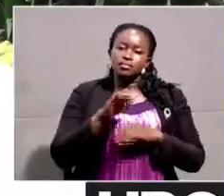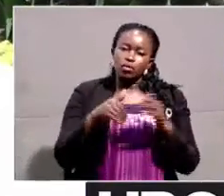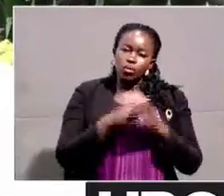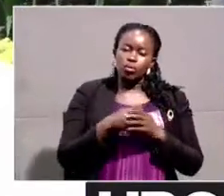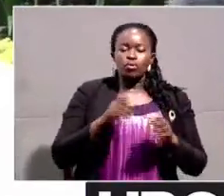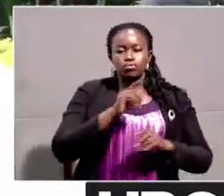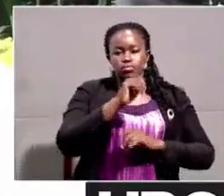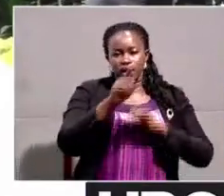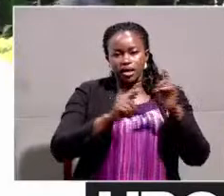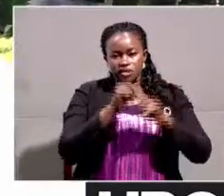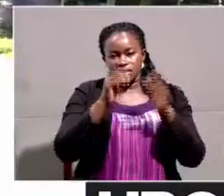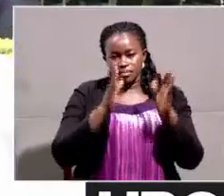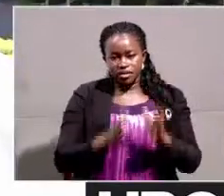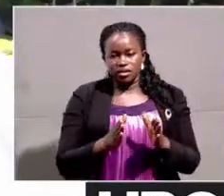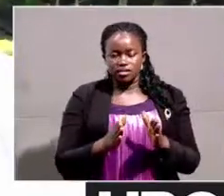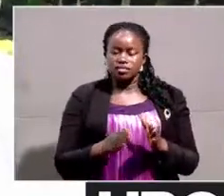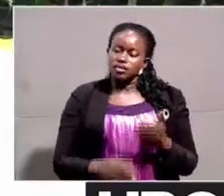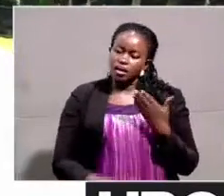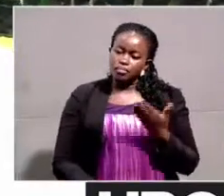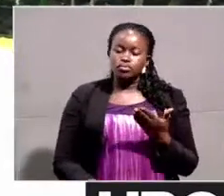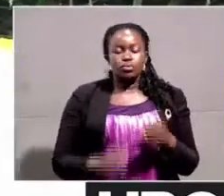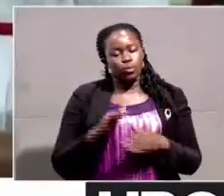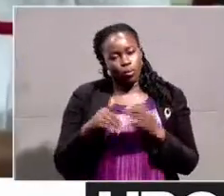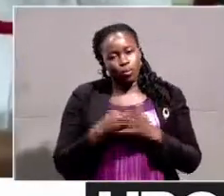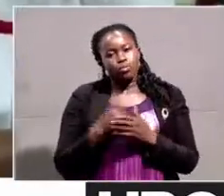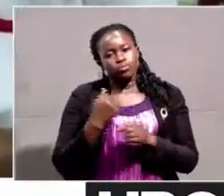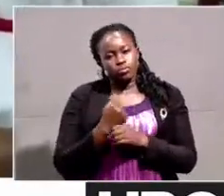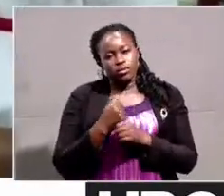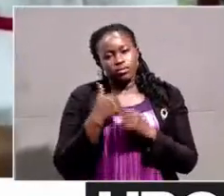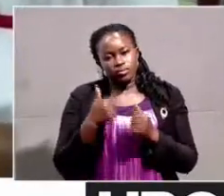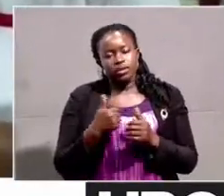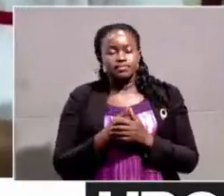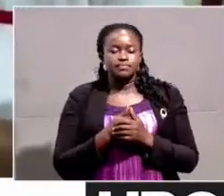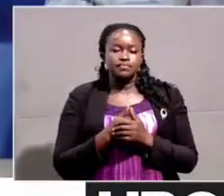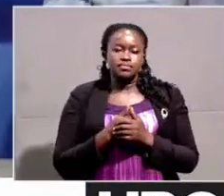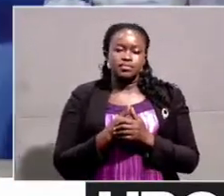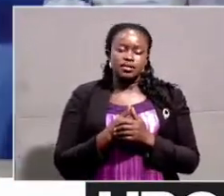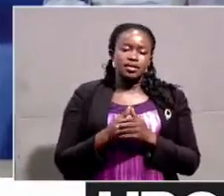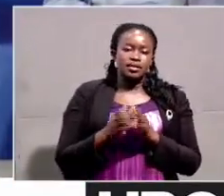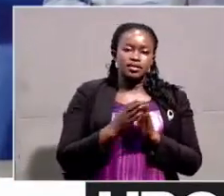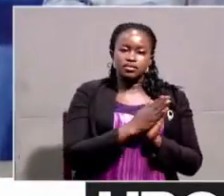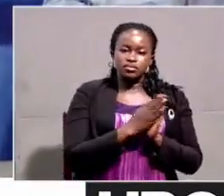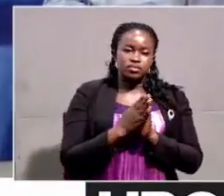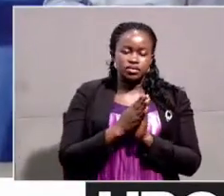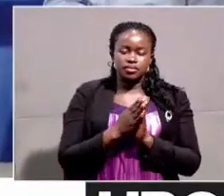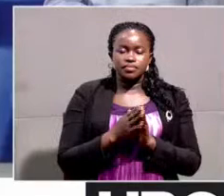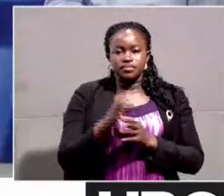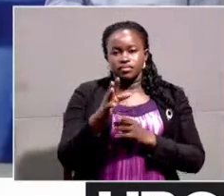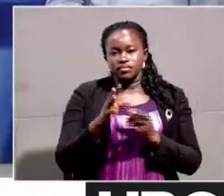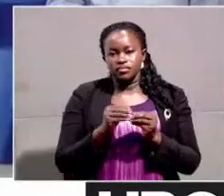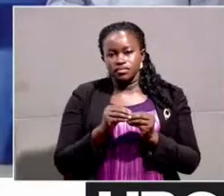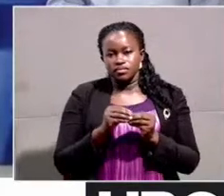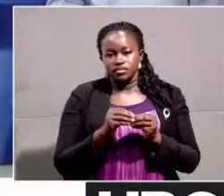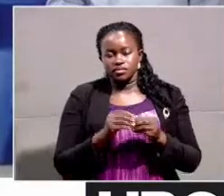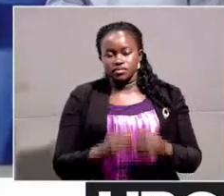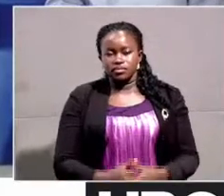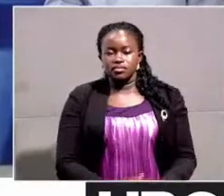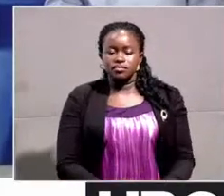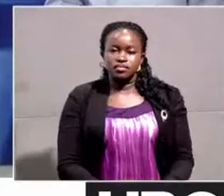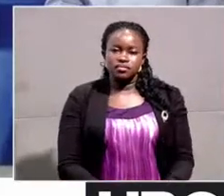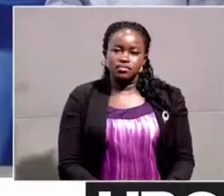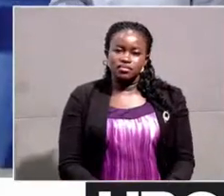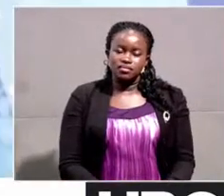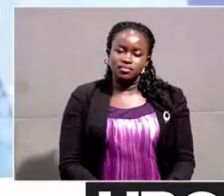examiners are doing their work. I am Natang Rebecca and Senabule Anthony for UBC News.